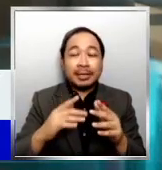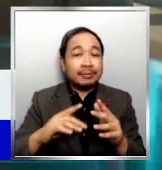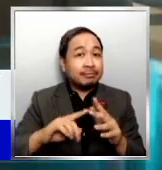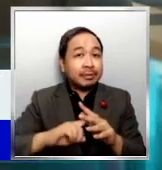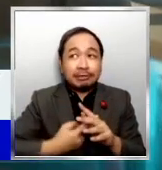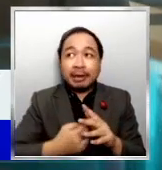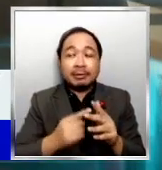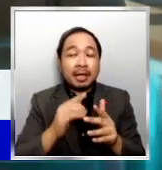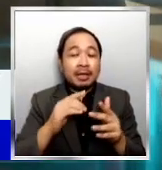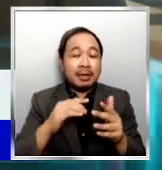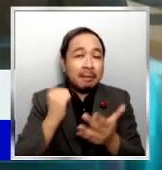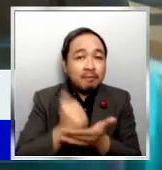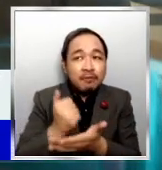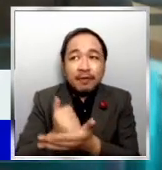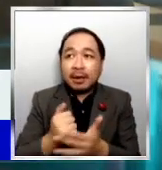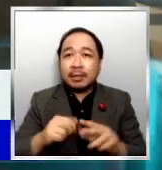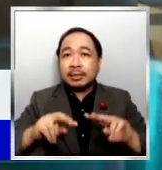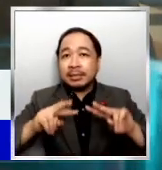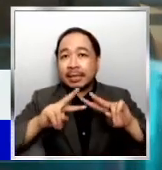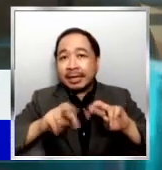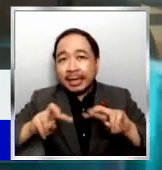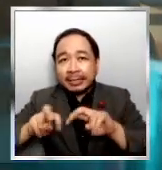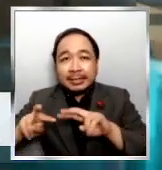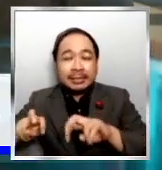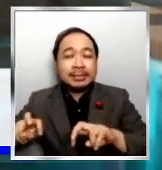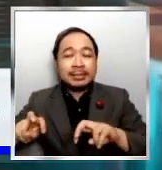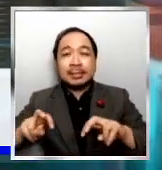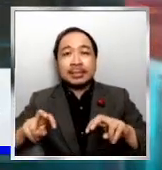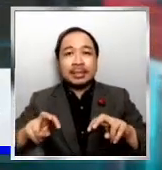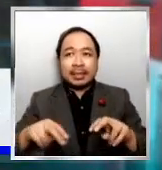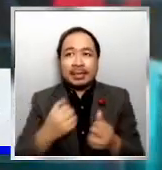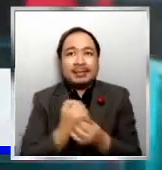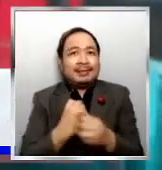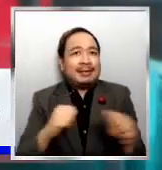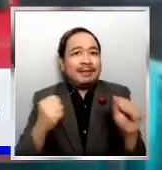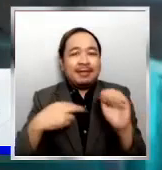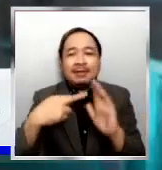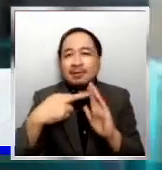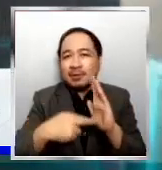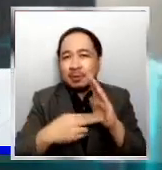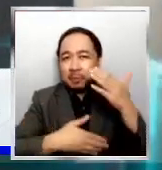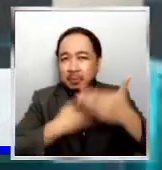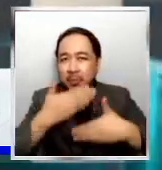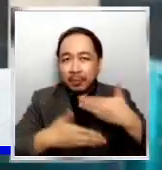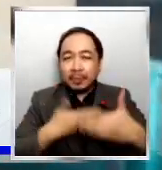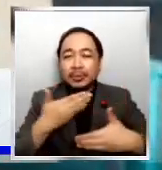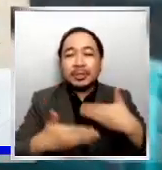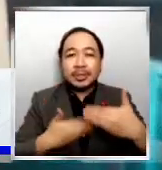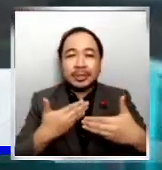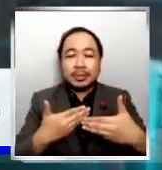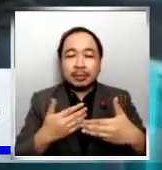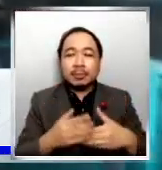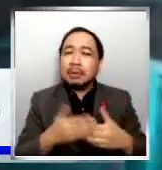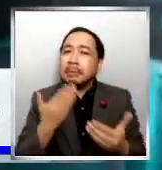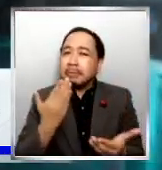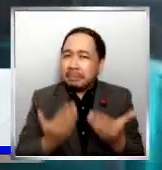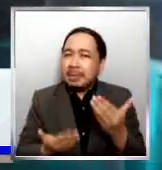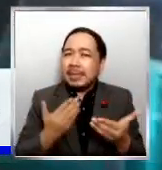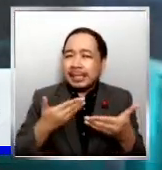analysis and safety protocols, maybe soon or